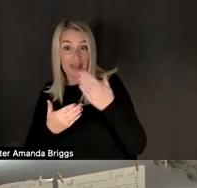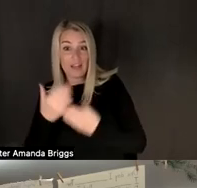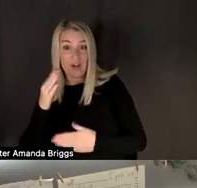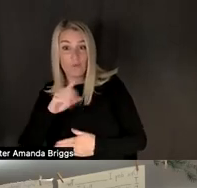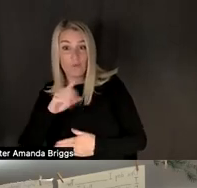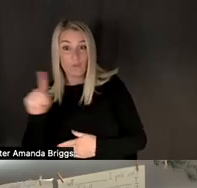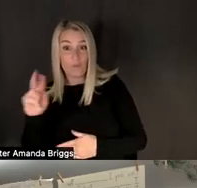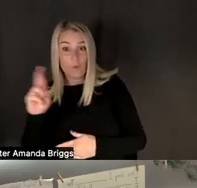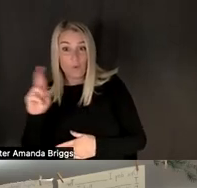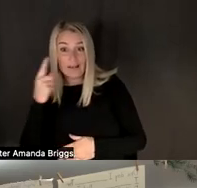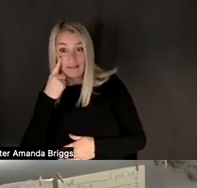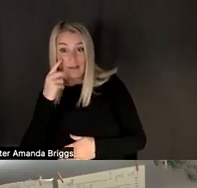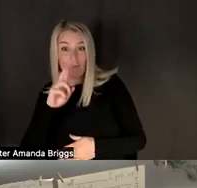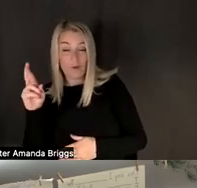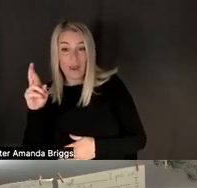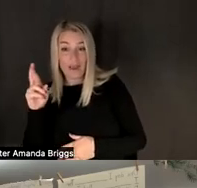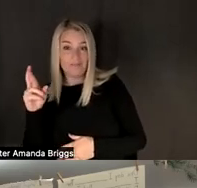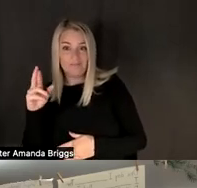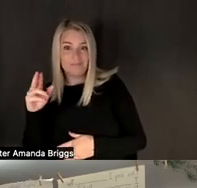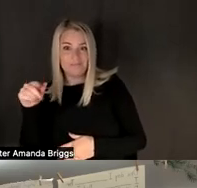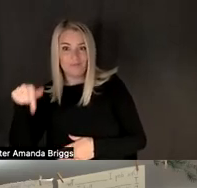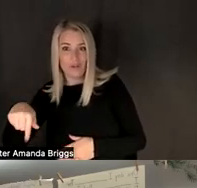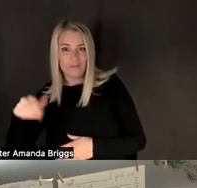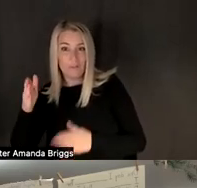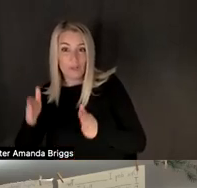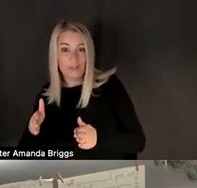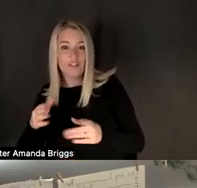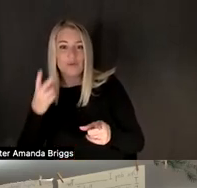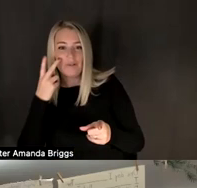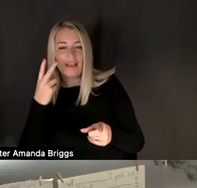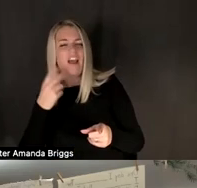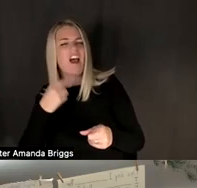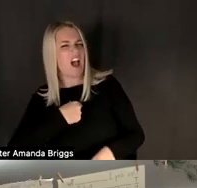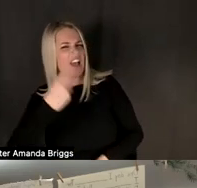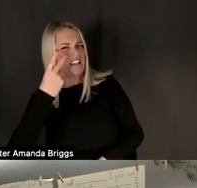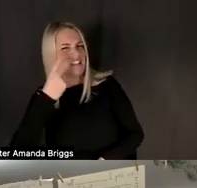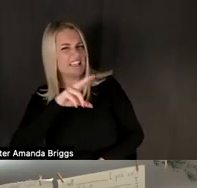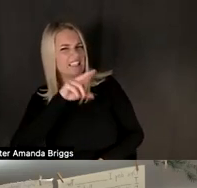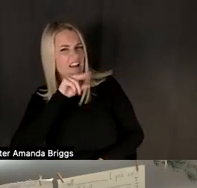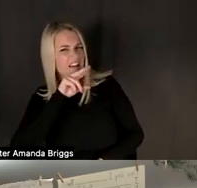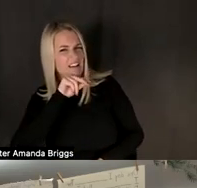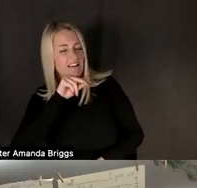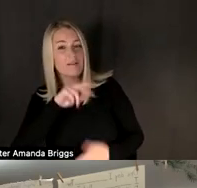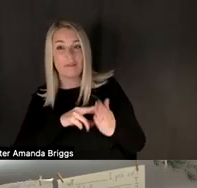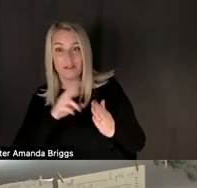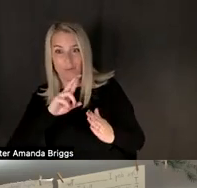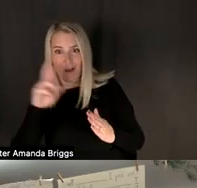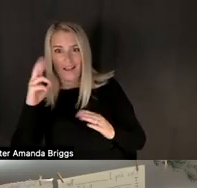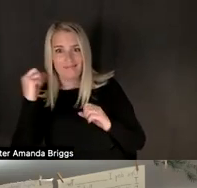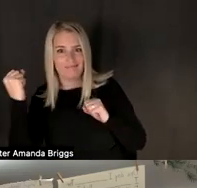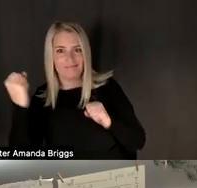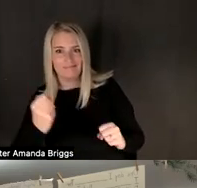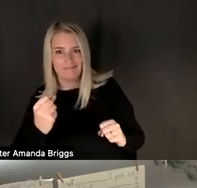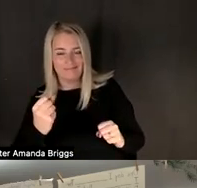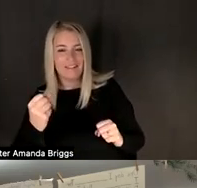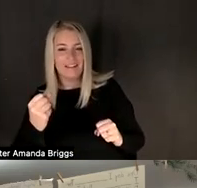see a duck. So solid dominance established and all functions dominantly controlled by the left